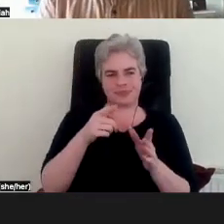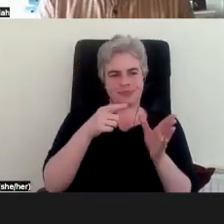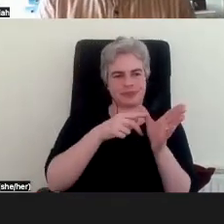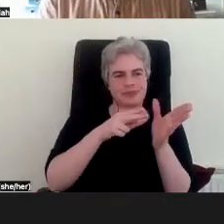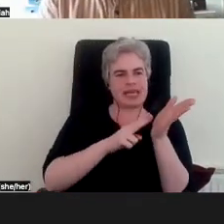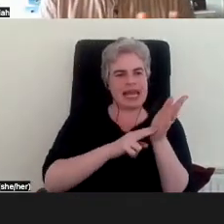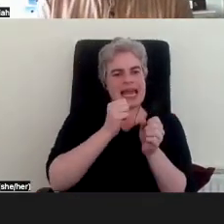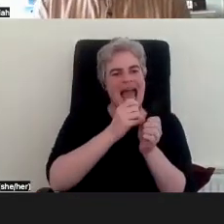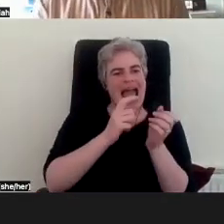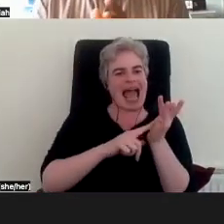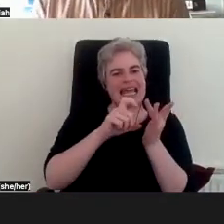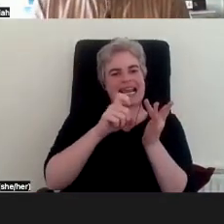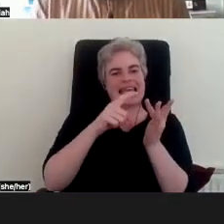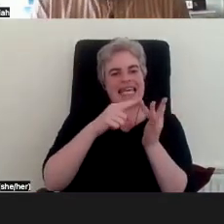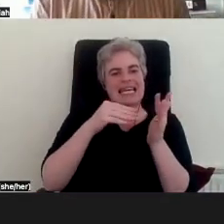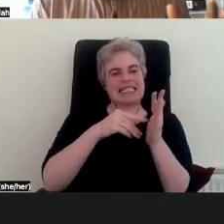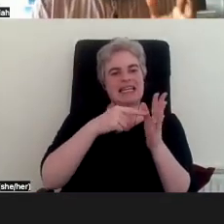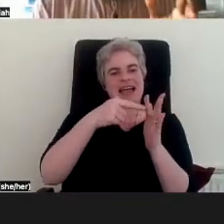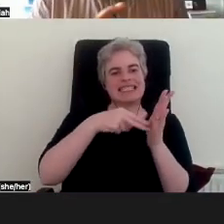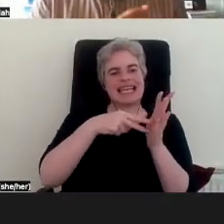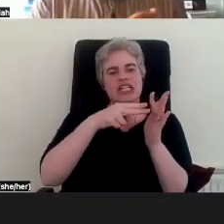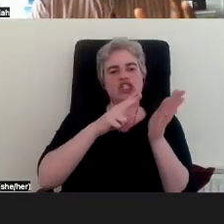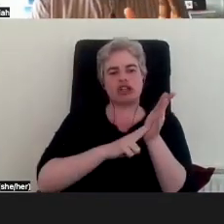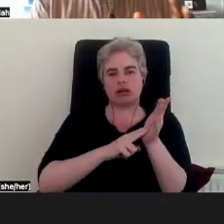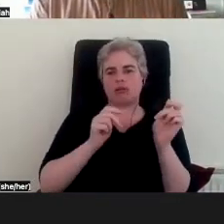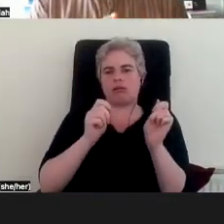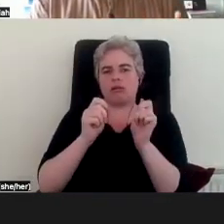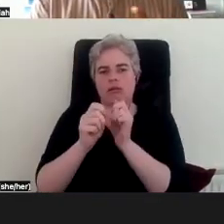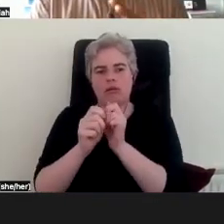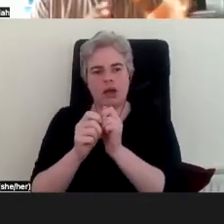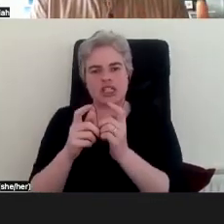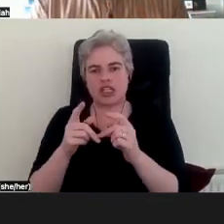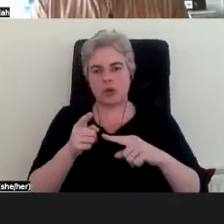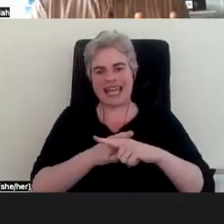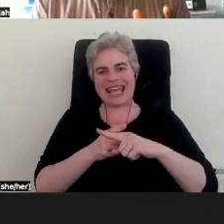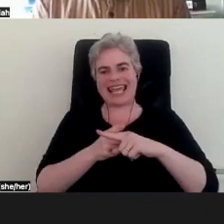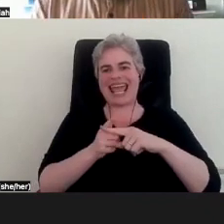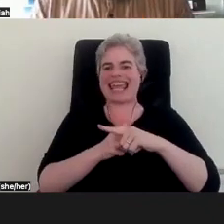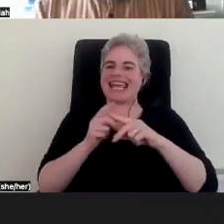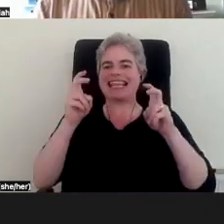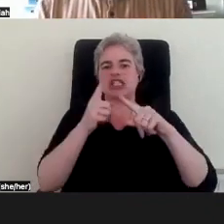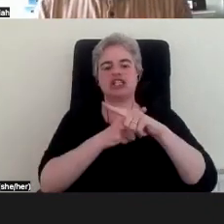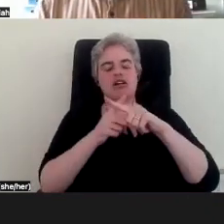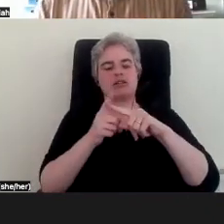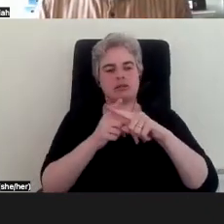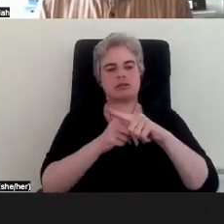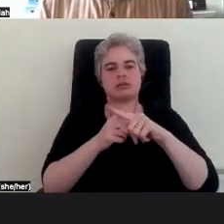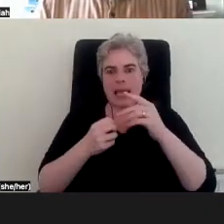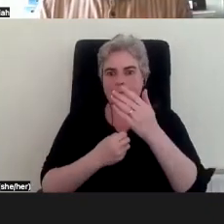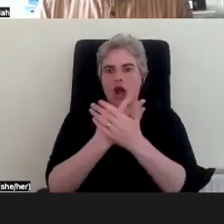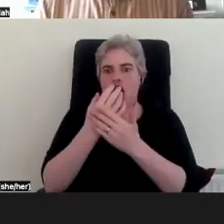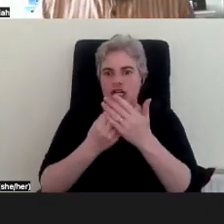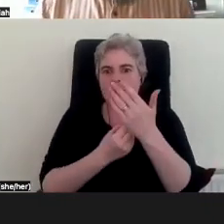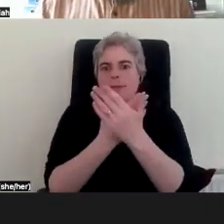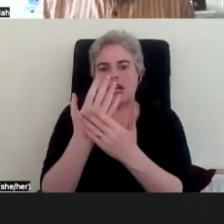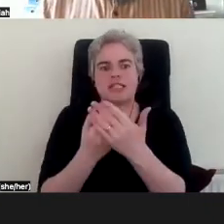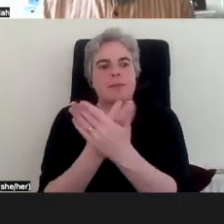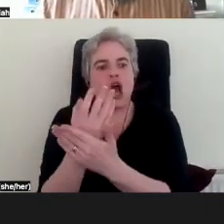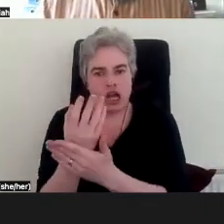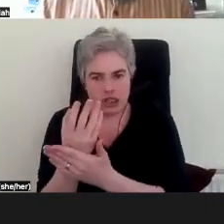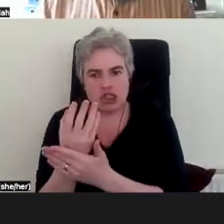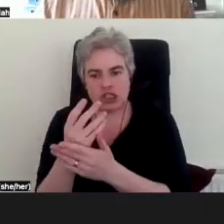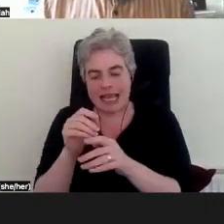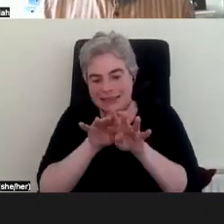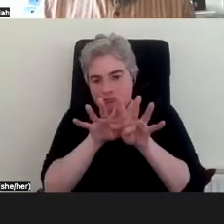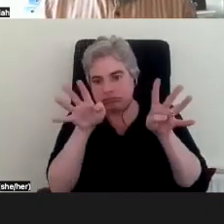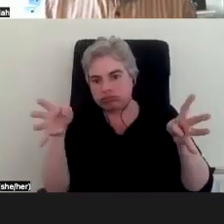of exporting Englishness that is beginning to emerge in this particular period. But also,